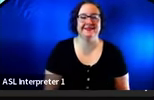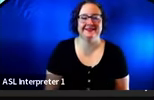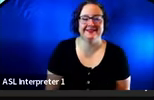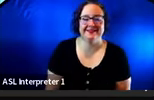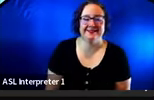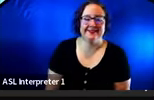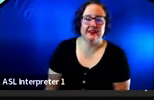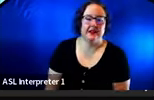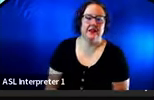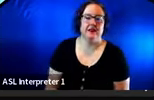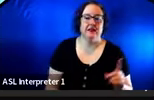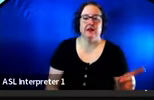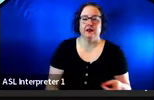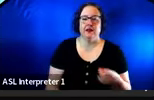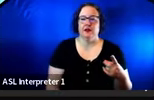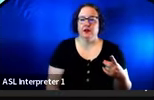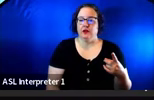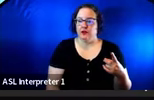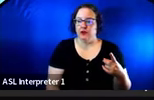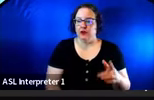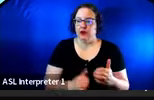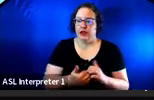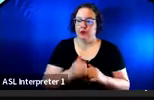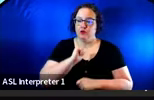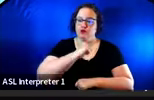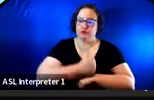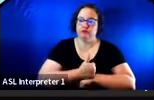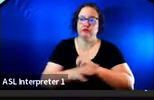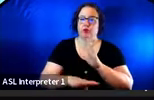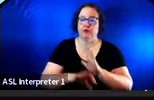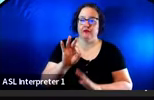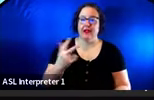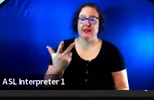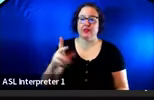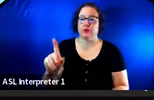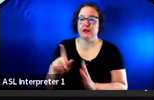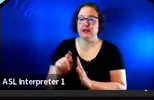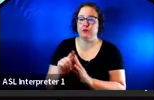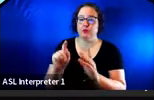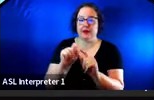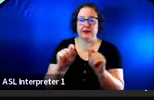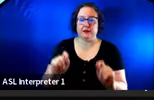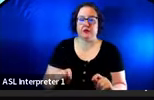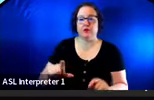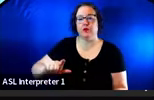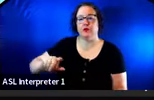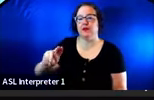And then we have one more question. Let's see if we can get it. How did you make or find the 3D print template for the Switch controller?